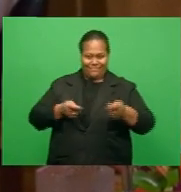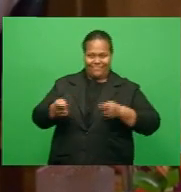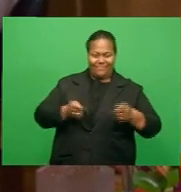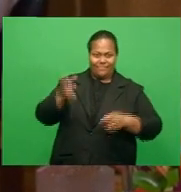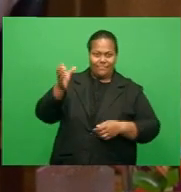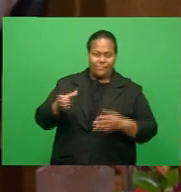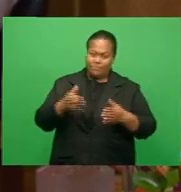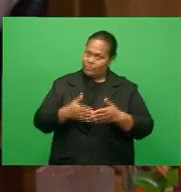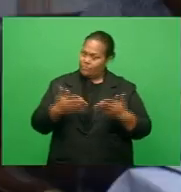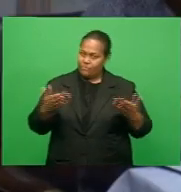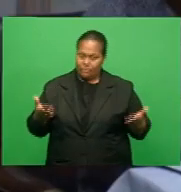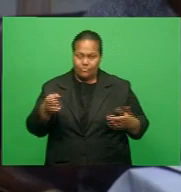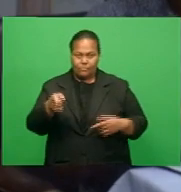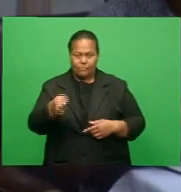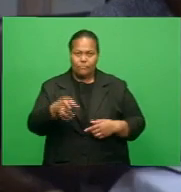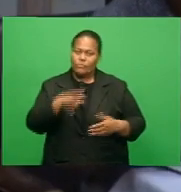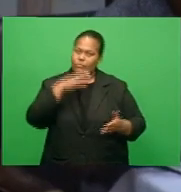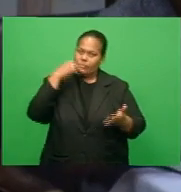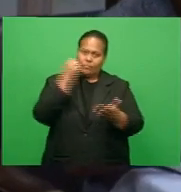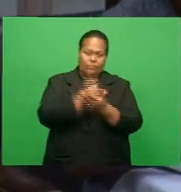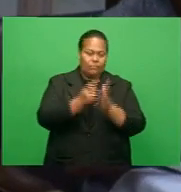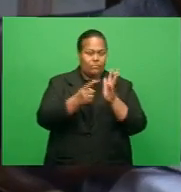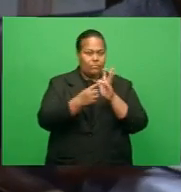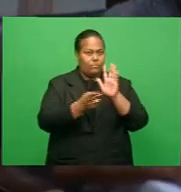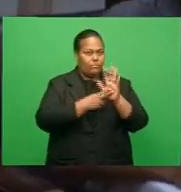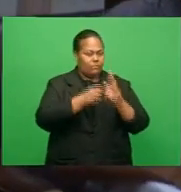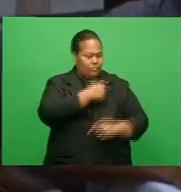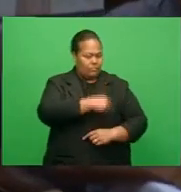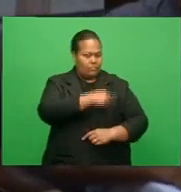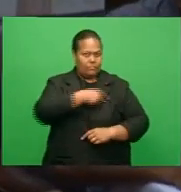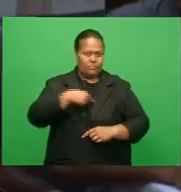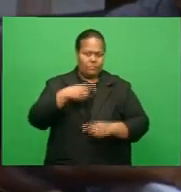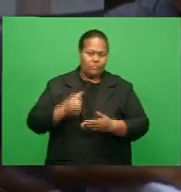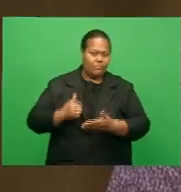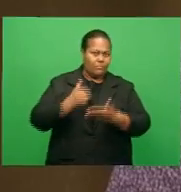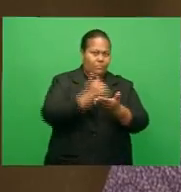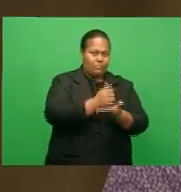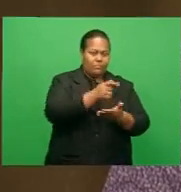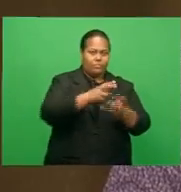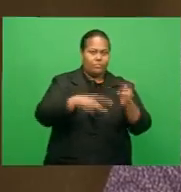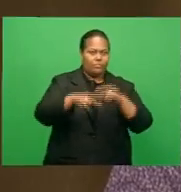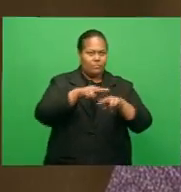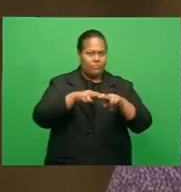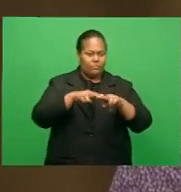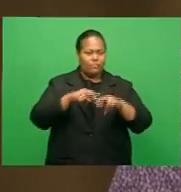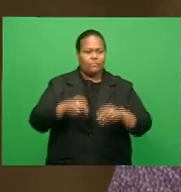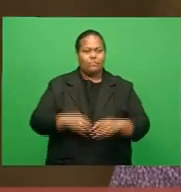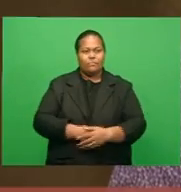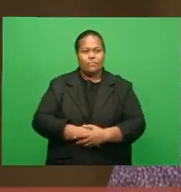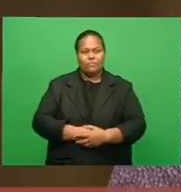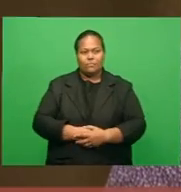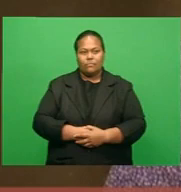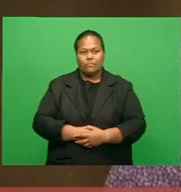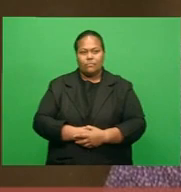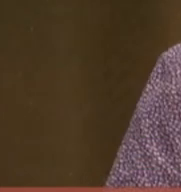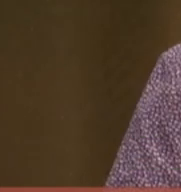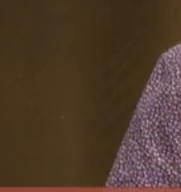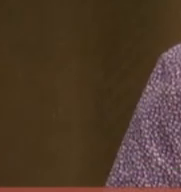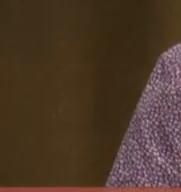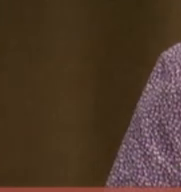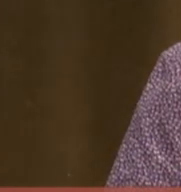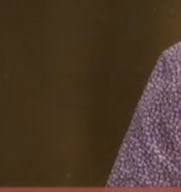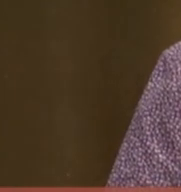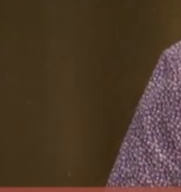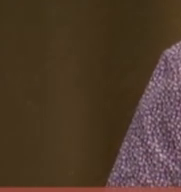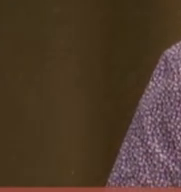has reaffirmed the United Nations commitment to helping develop Fiji. I would like to reaffirm the United